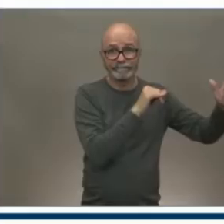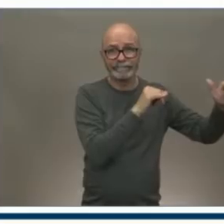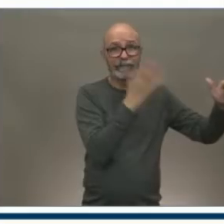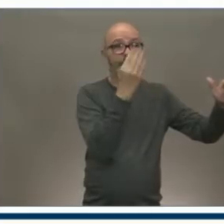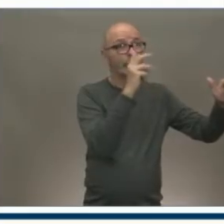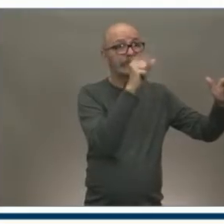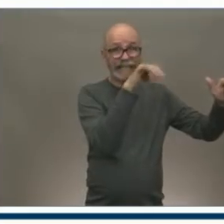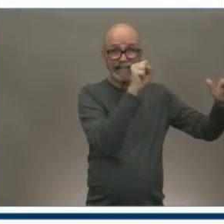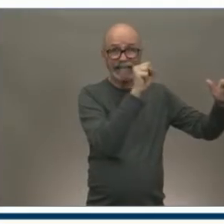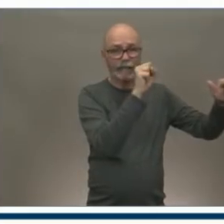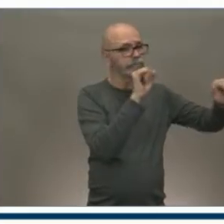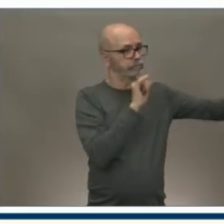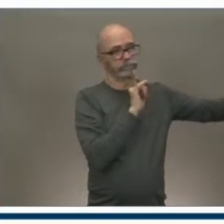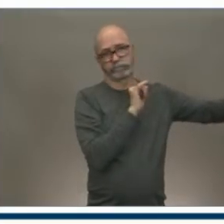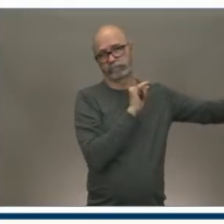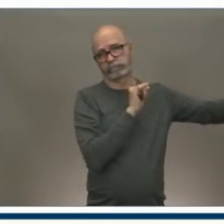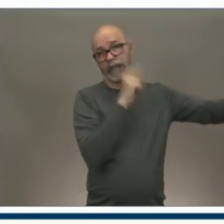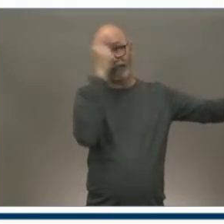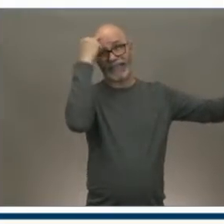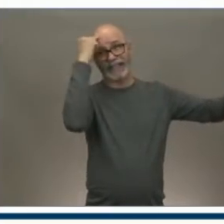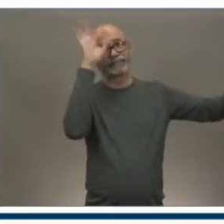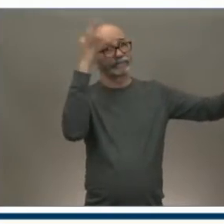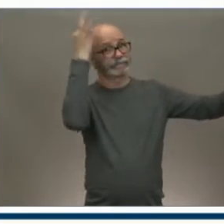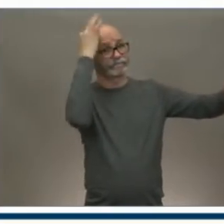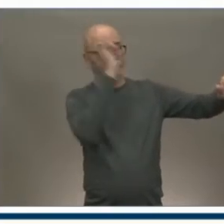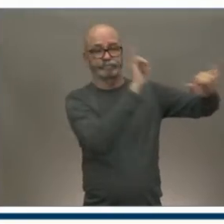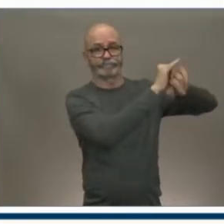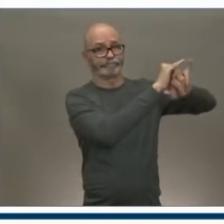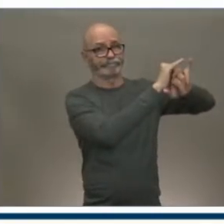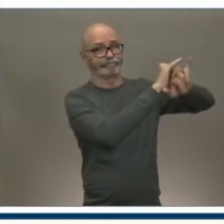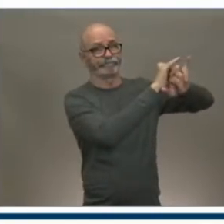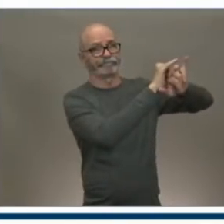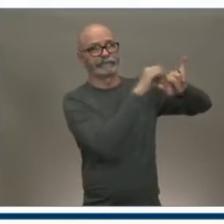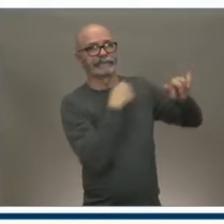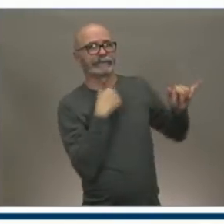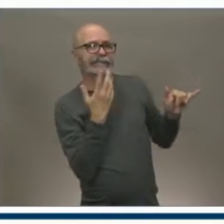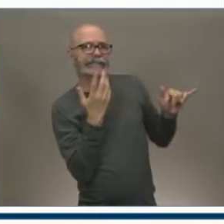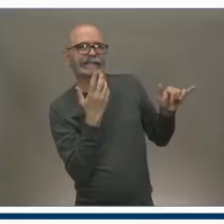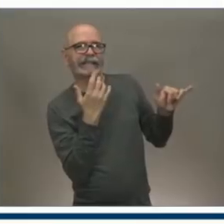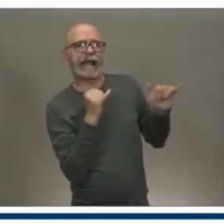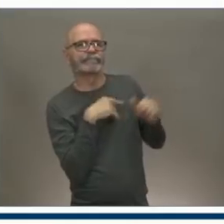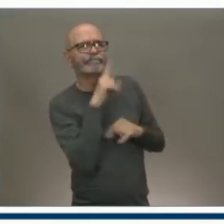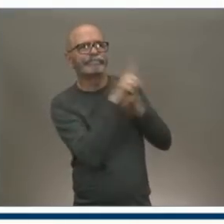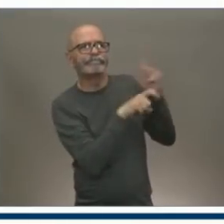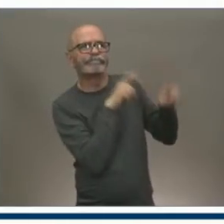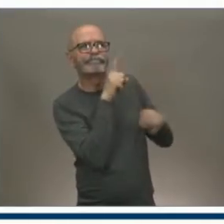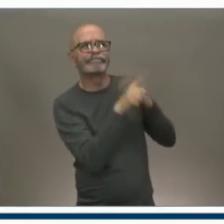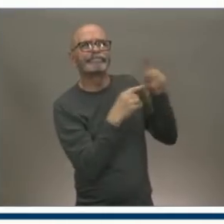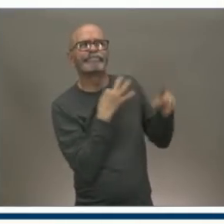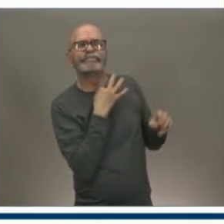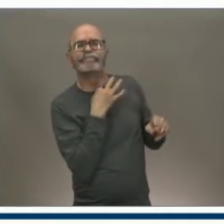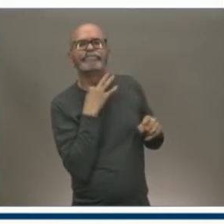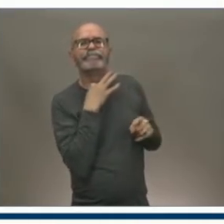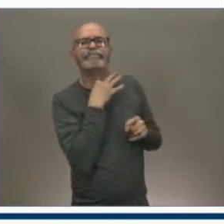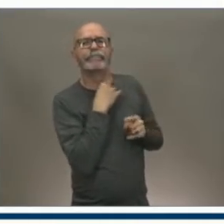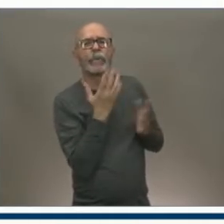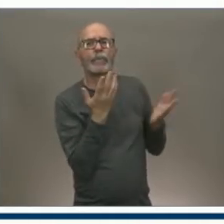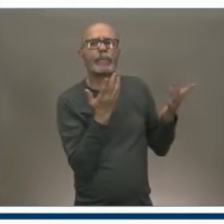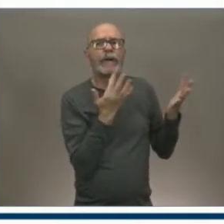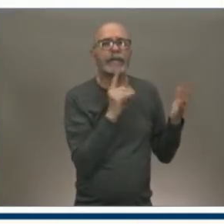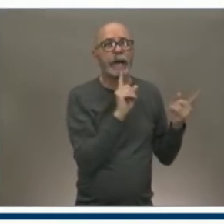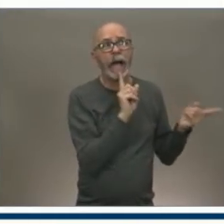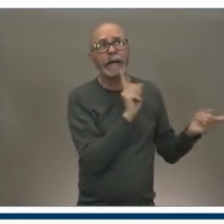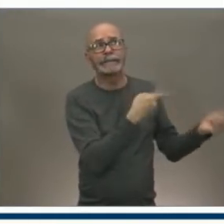federal authority, and we continue to work with our federal colleagues. We have some questions now that we're waiting to get answers on about. They